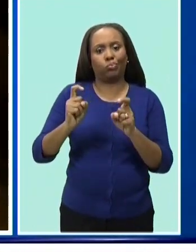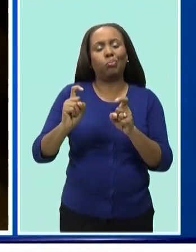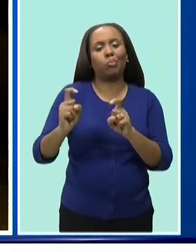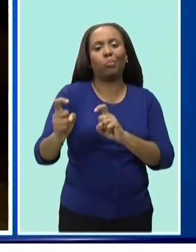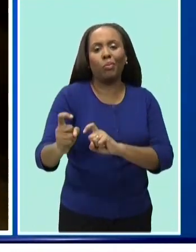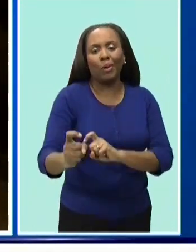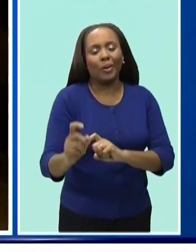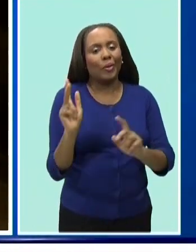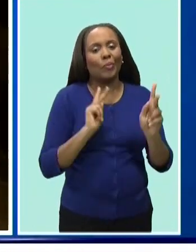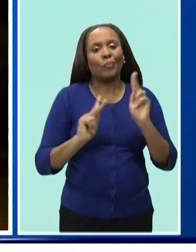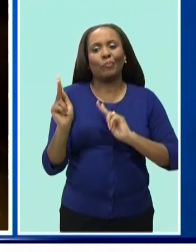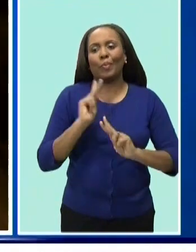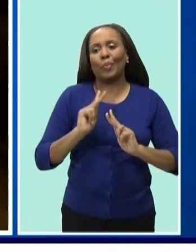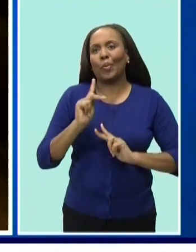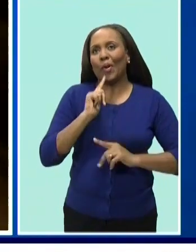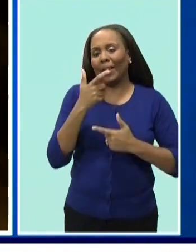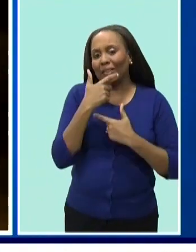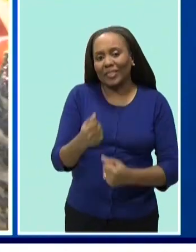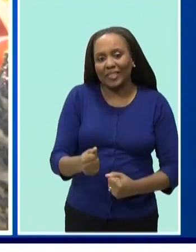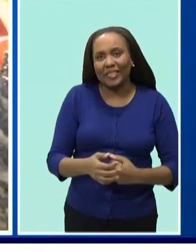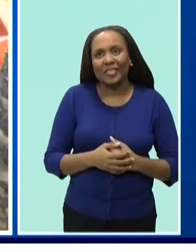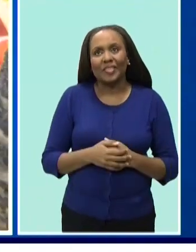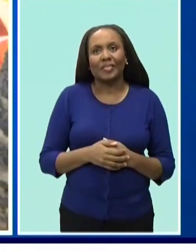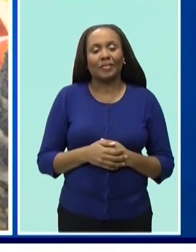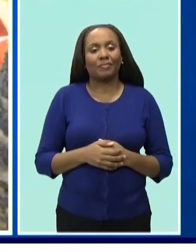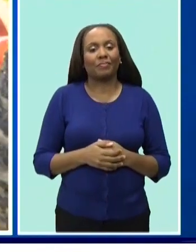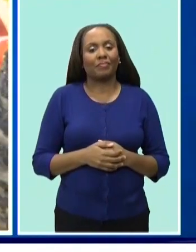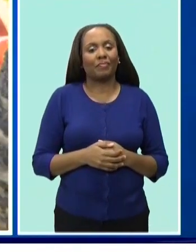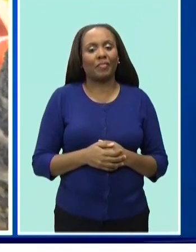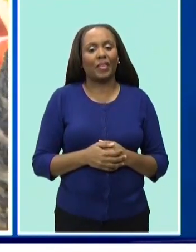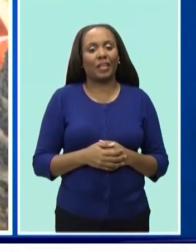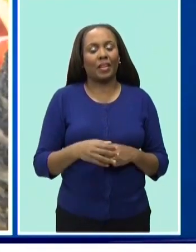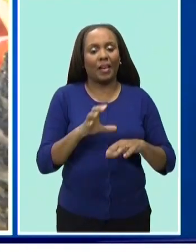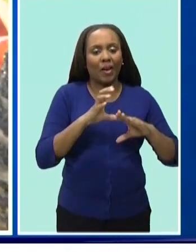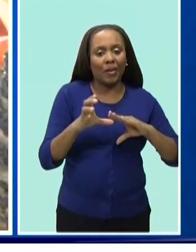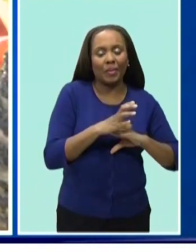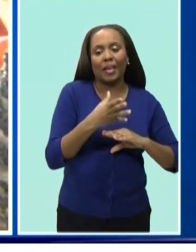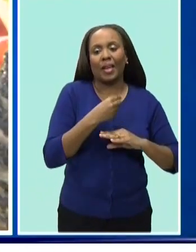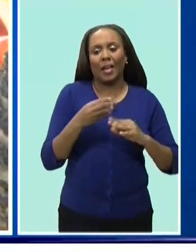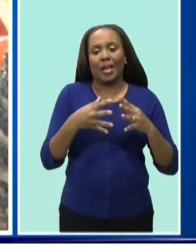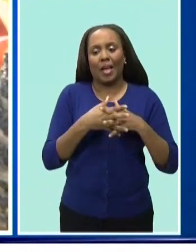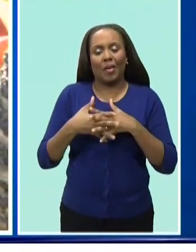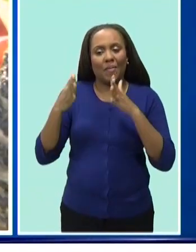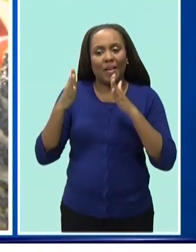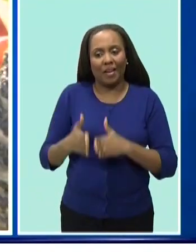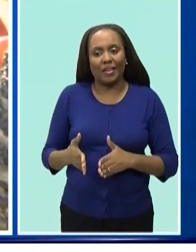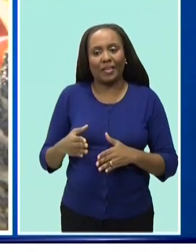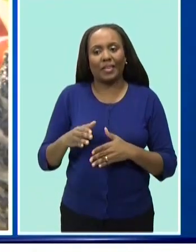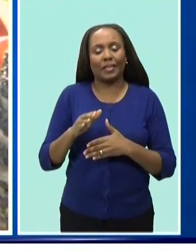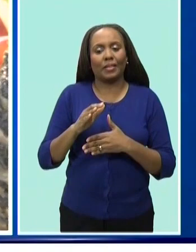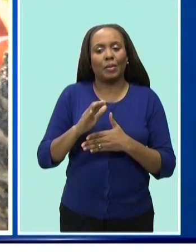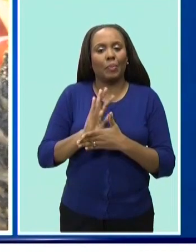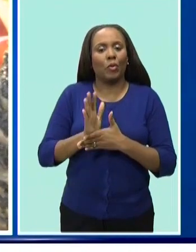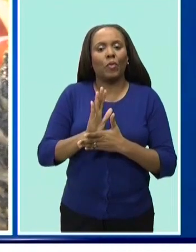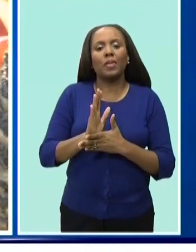generate interest beyond Barbados. The Caribbean screenings and the American screenings happening this year. Which